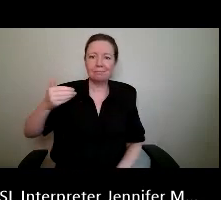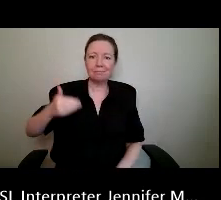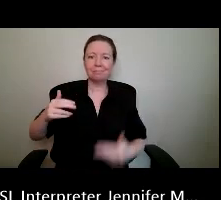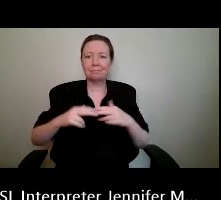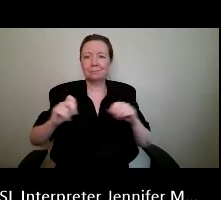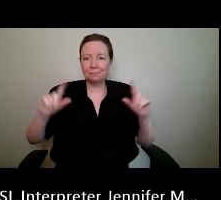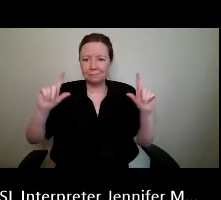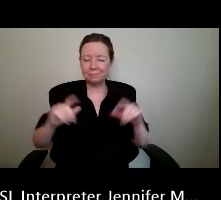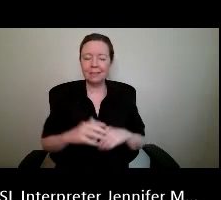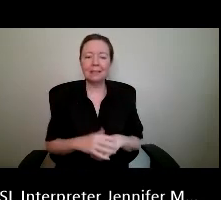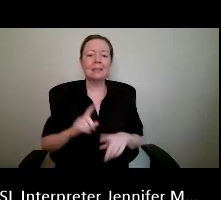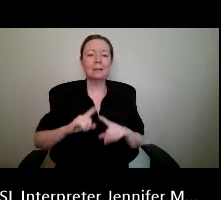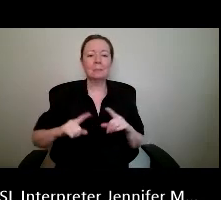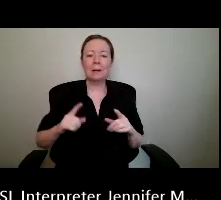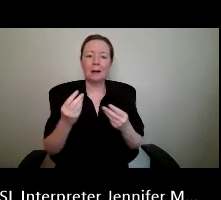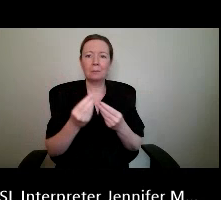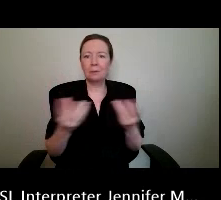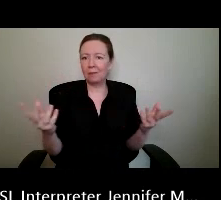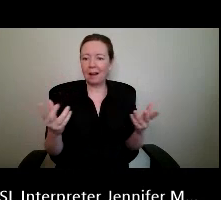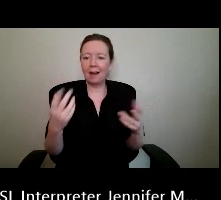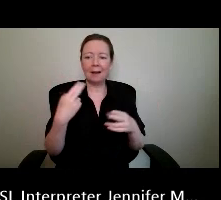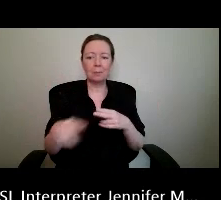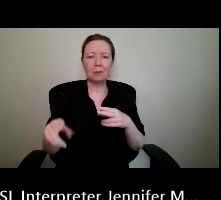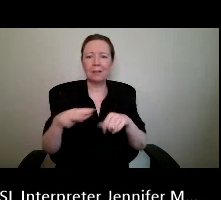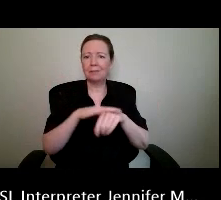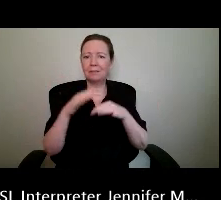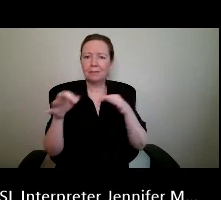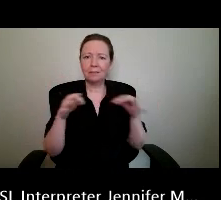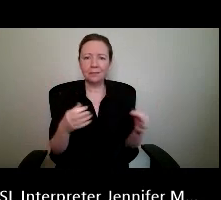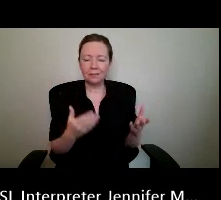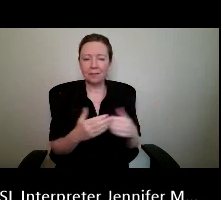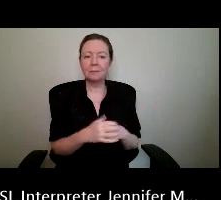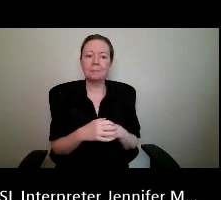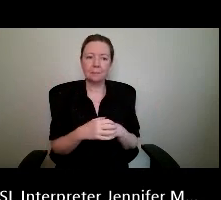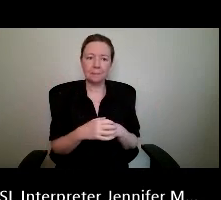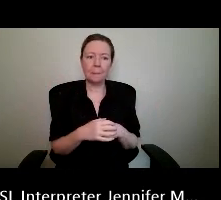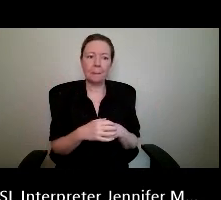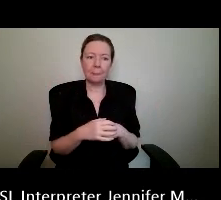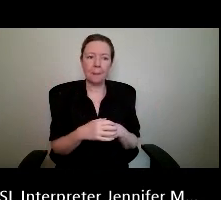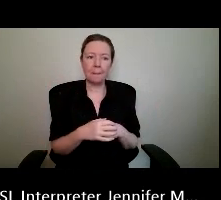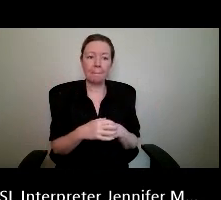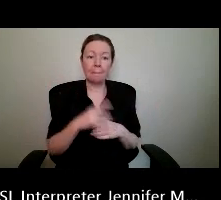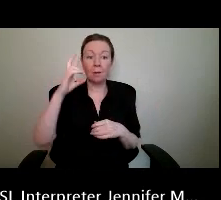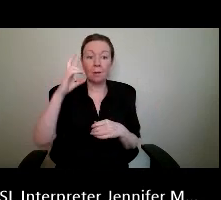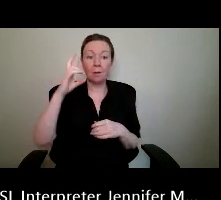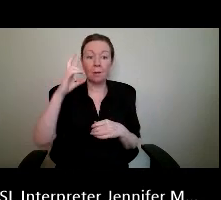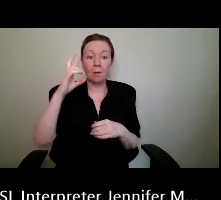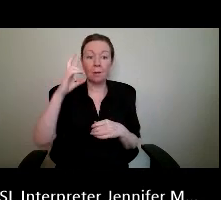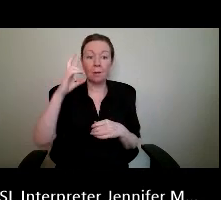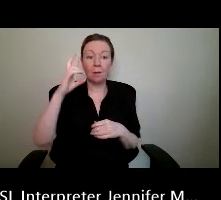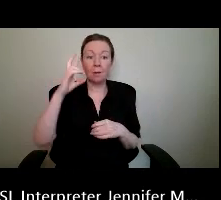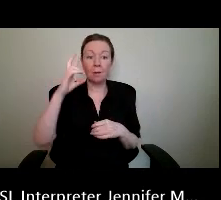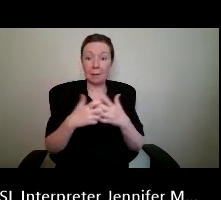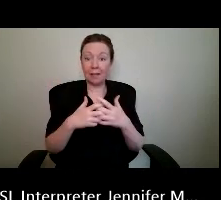presentation, but just to provide a very brief overview of this. So reasonable accommodations defined by